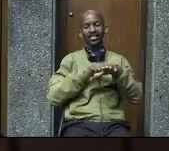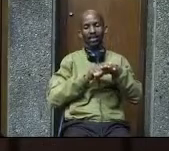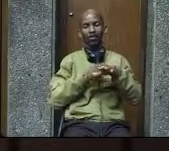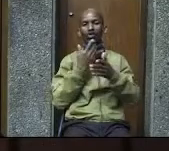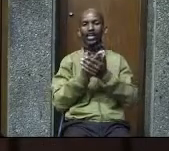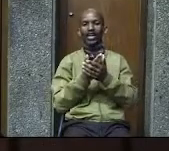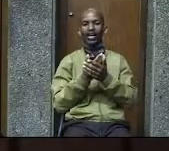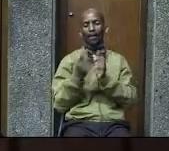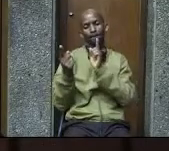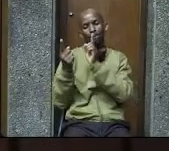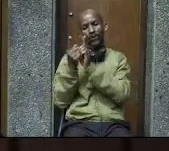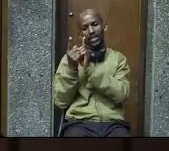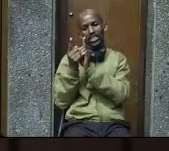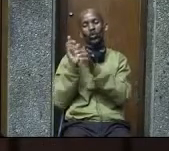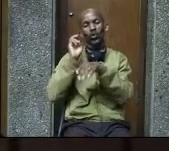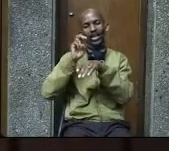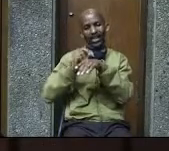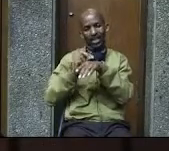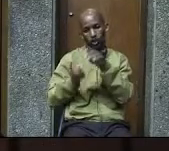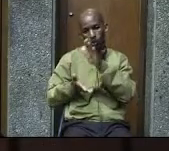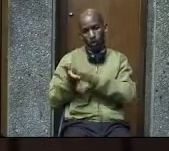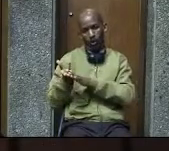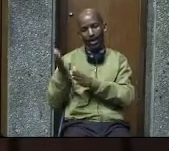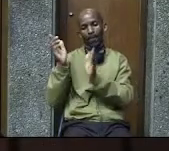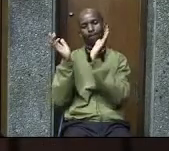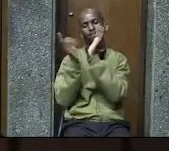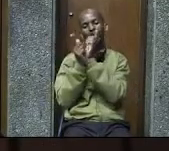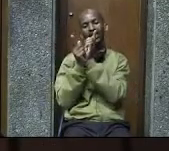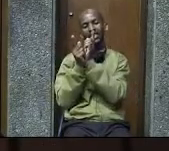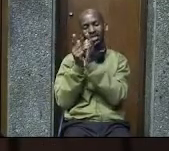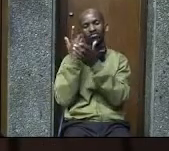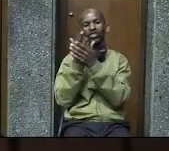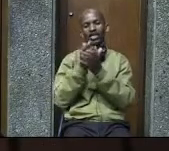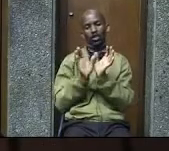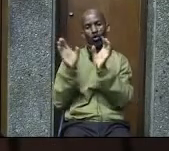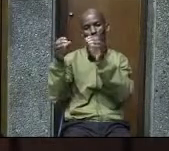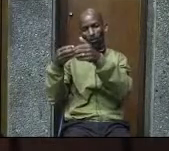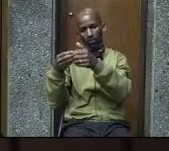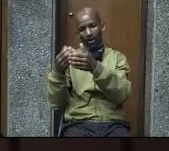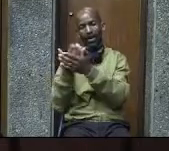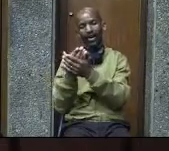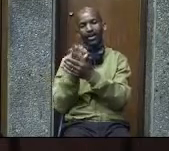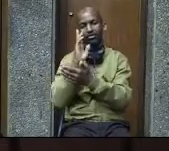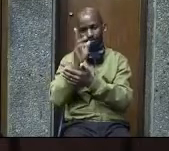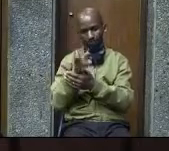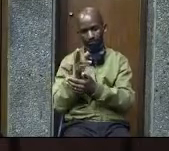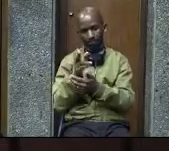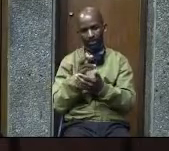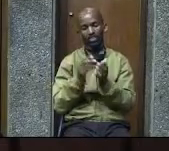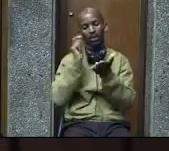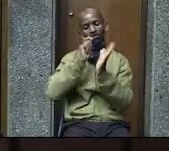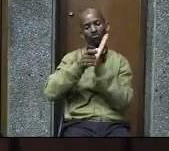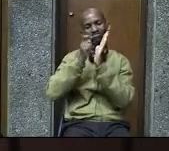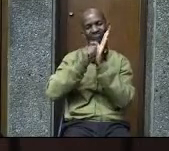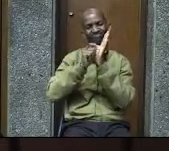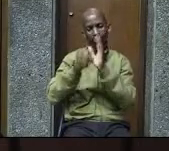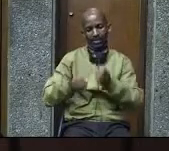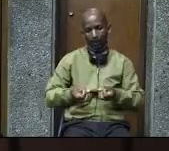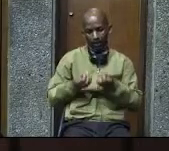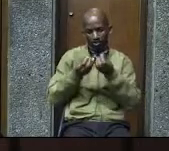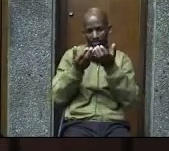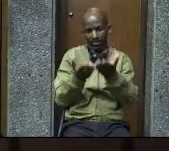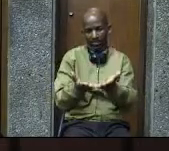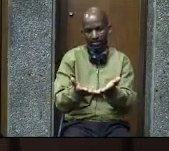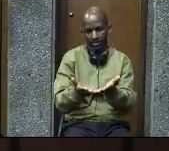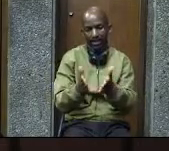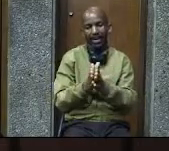le ka kopana. You still need to go and meet. You can still meet as groups and then craft your submissions